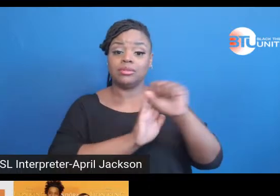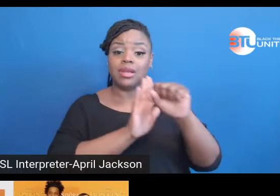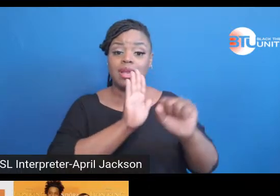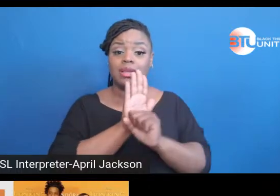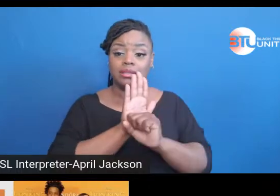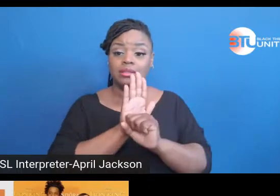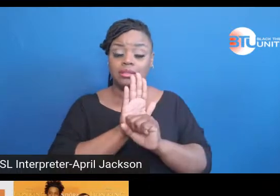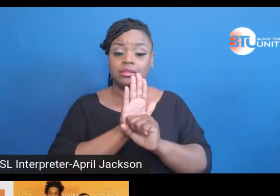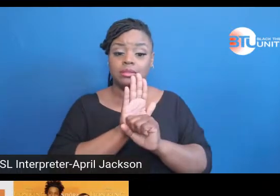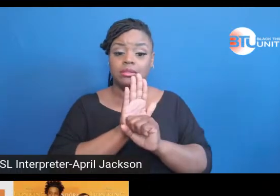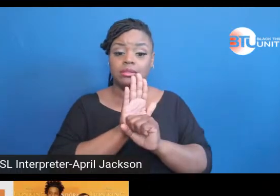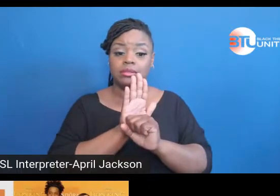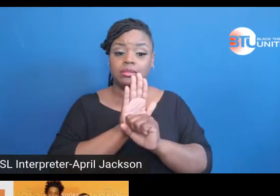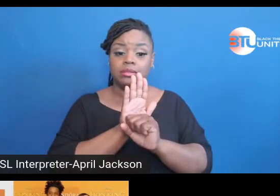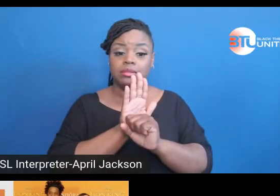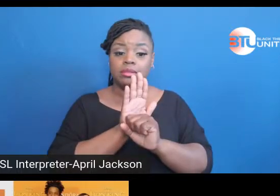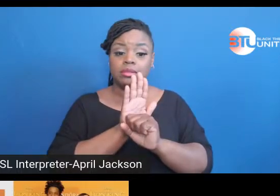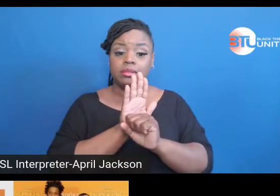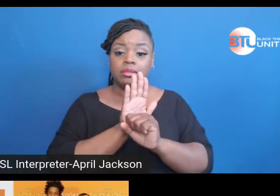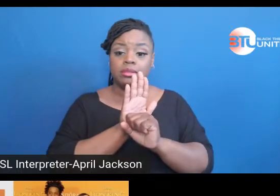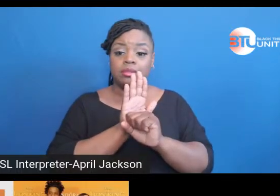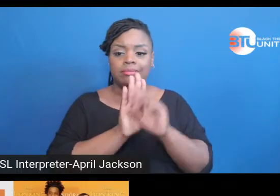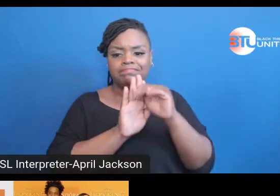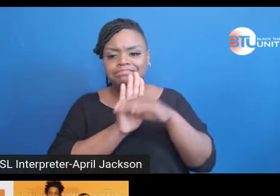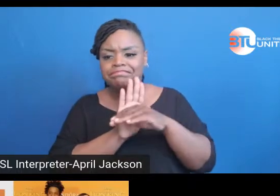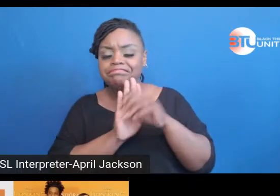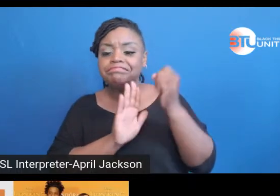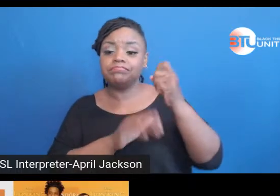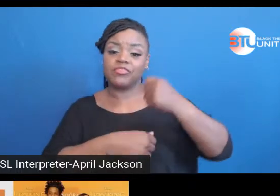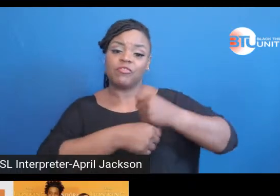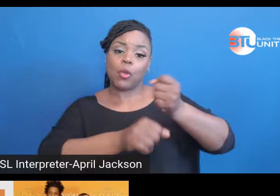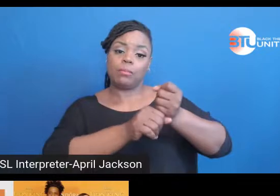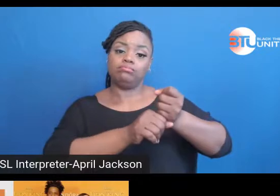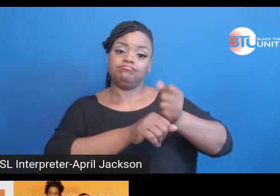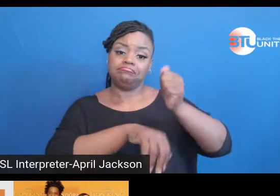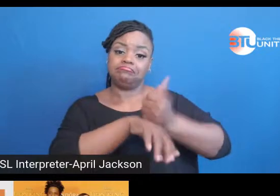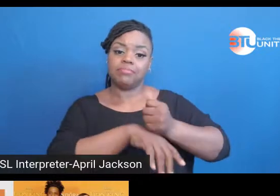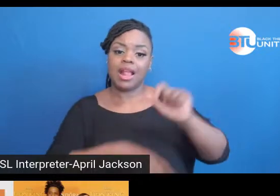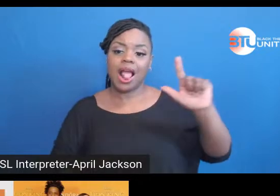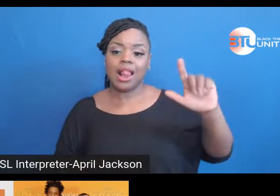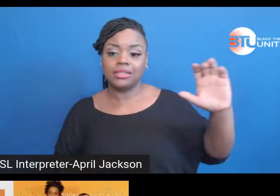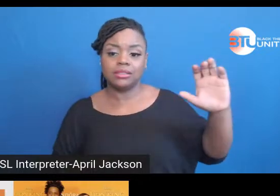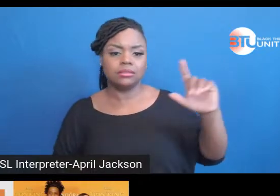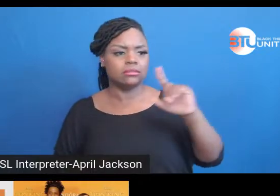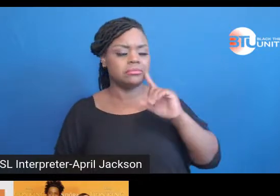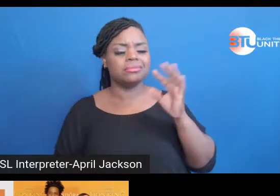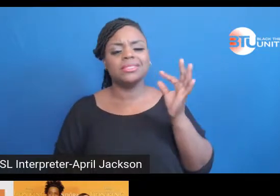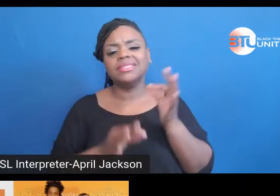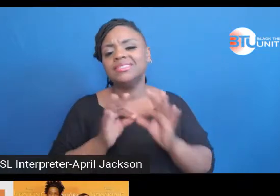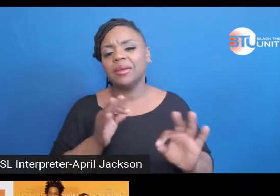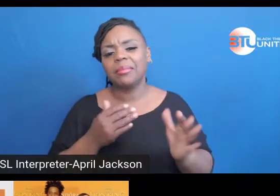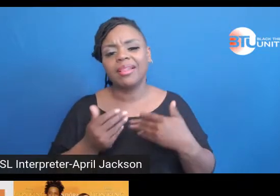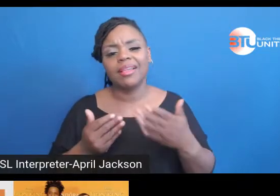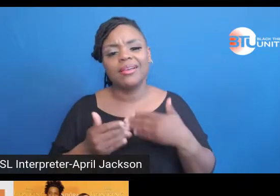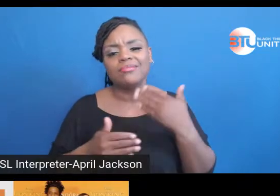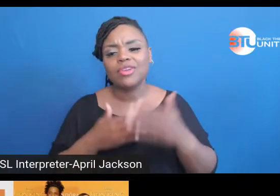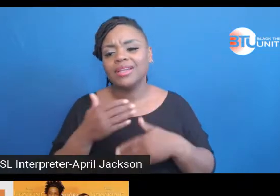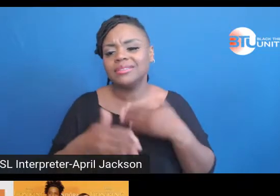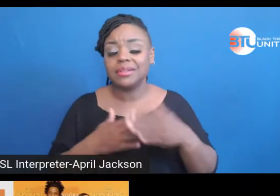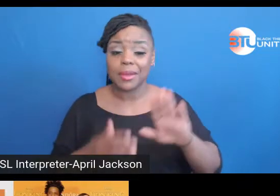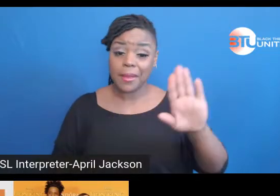you have to, if you form an LLC, it's a very simple process, but it's basically filing.